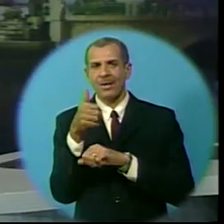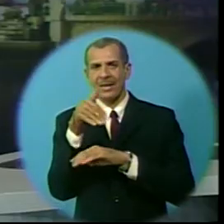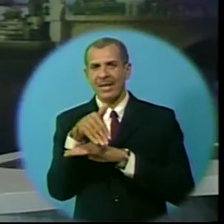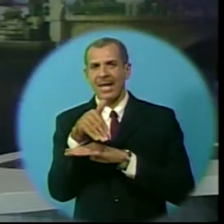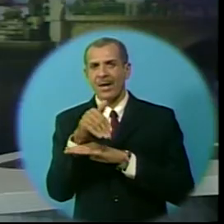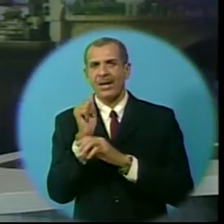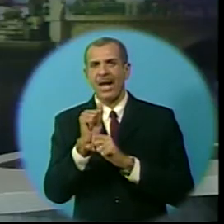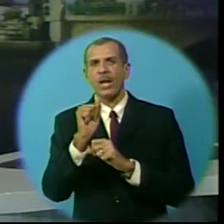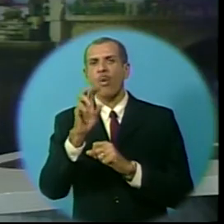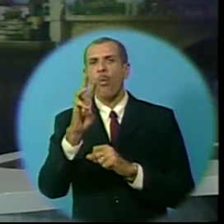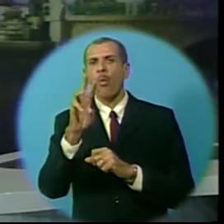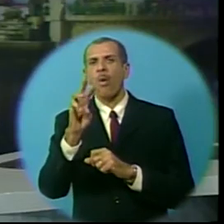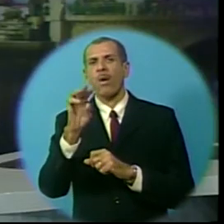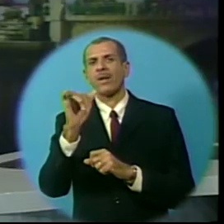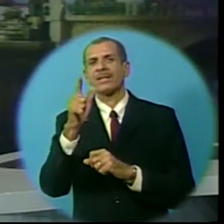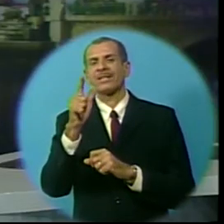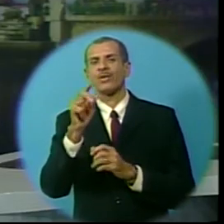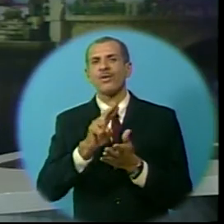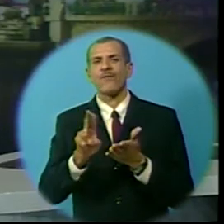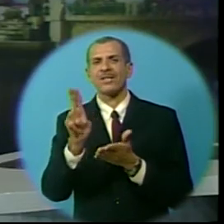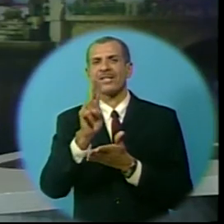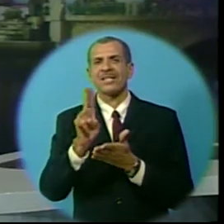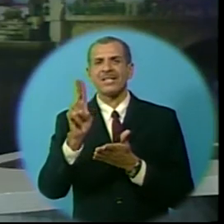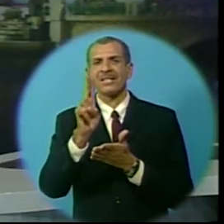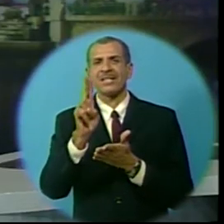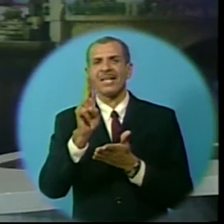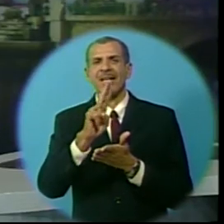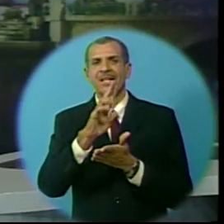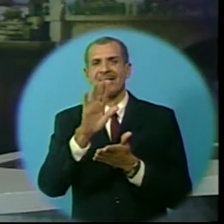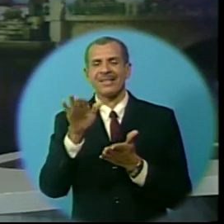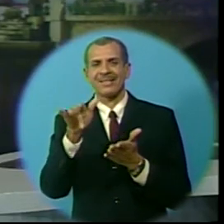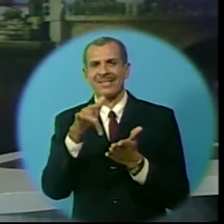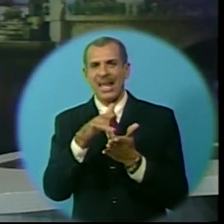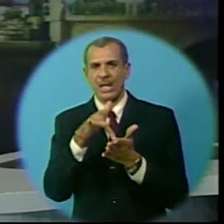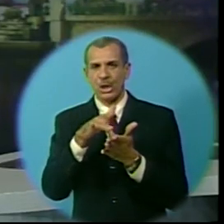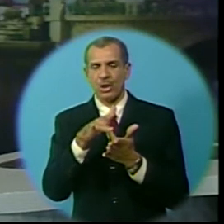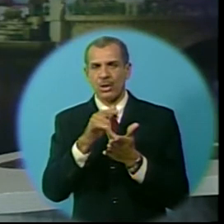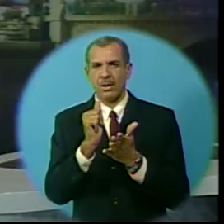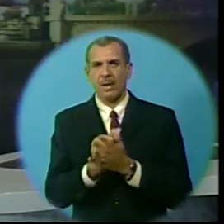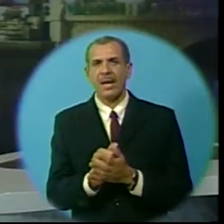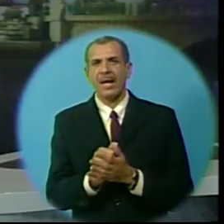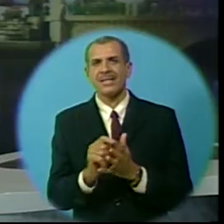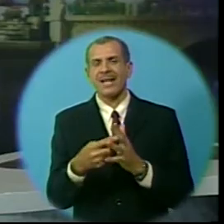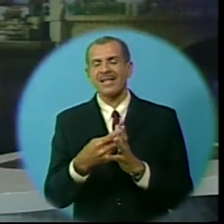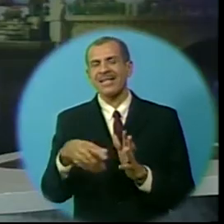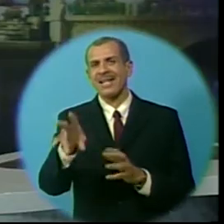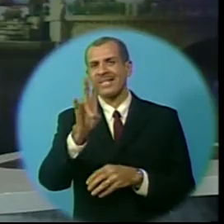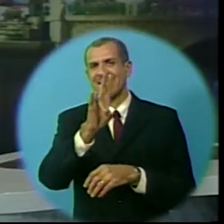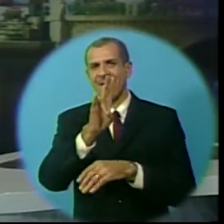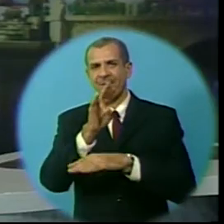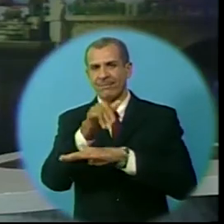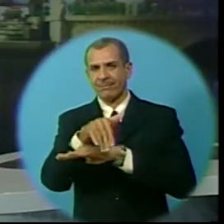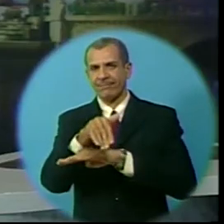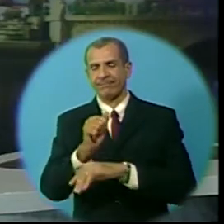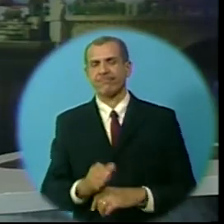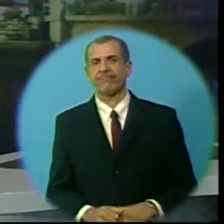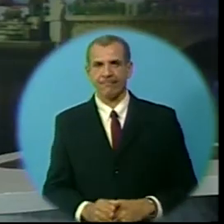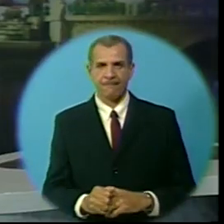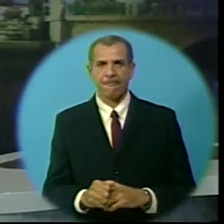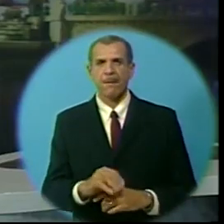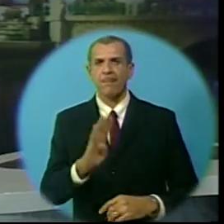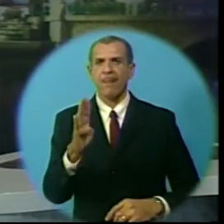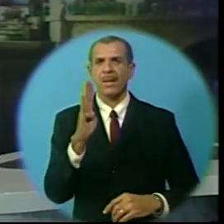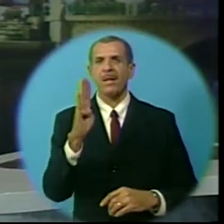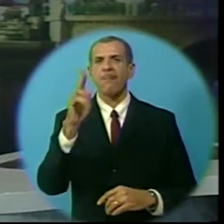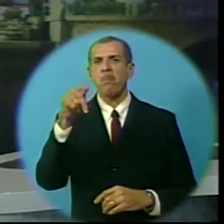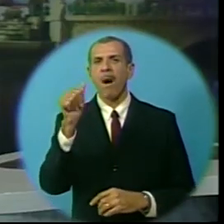at the University of the West Indies Errol Barrow Centre for Creative Imagination. It starts at 7. Barbadian